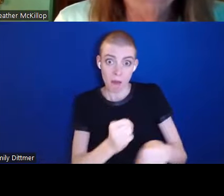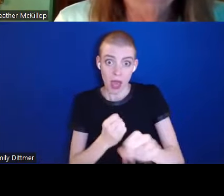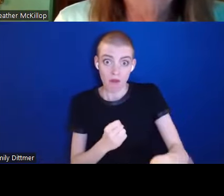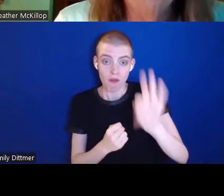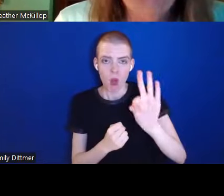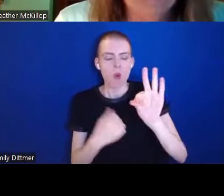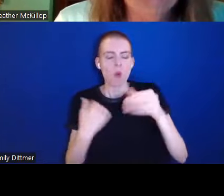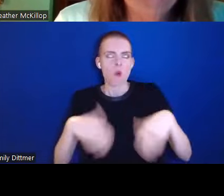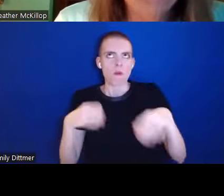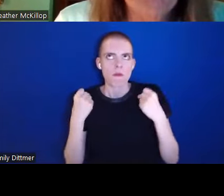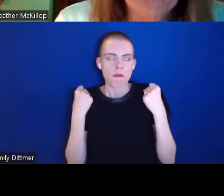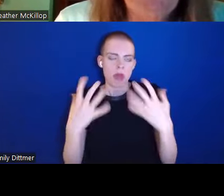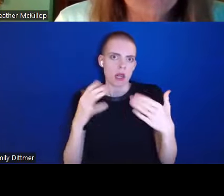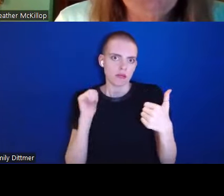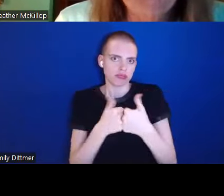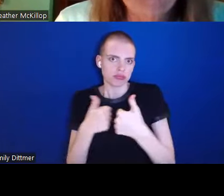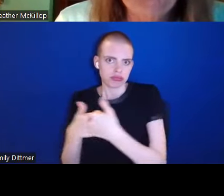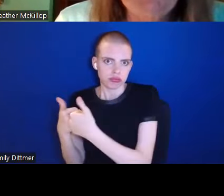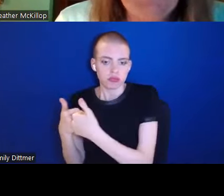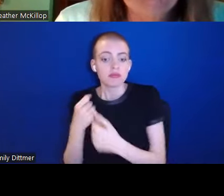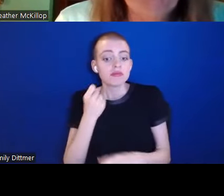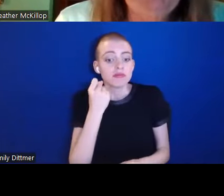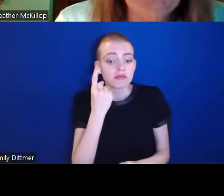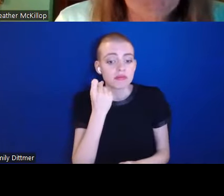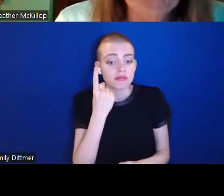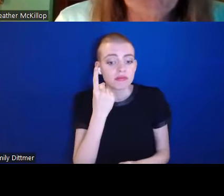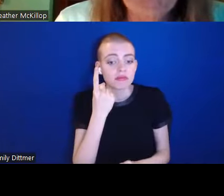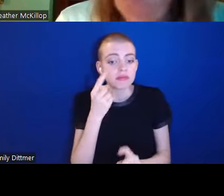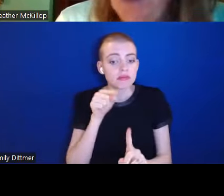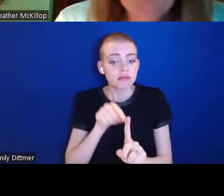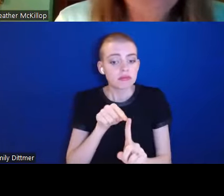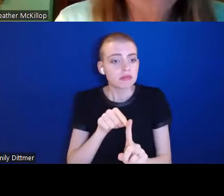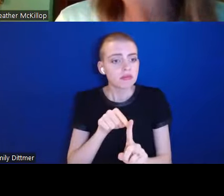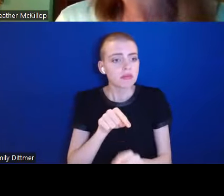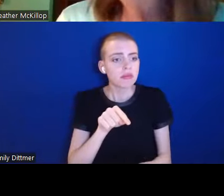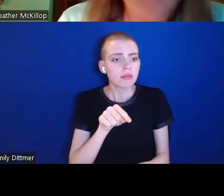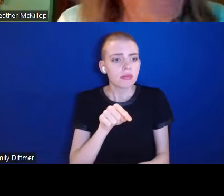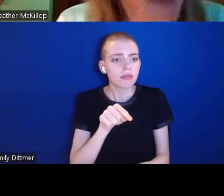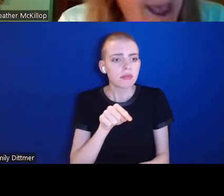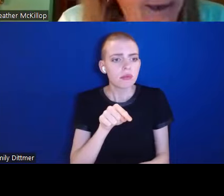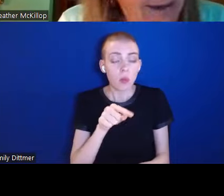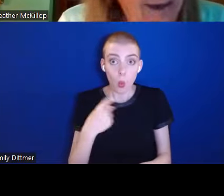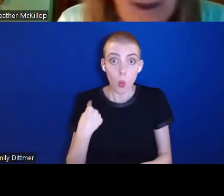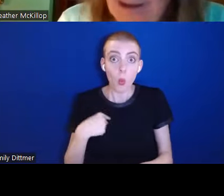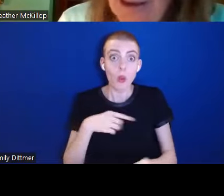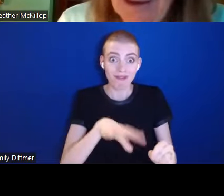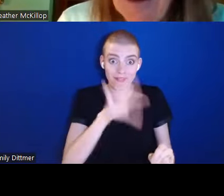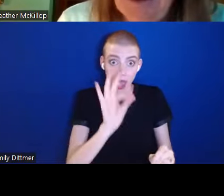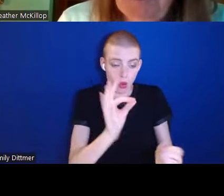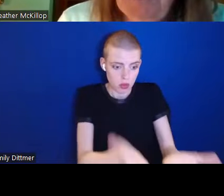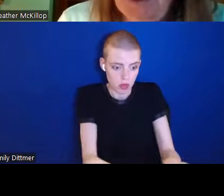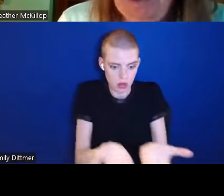we found it, photographed it, as you see the hands holding it above the water, and then we put it back